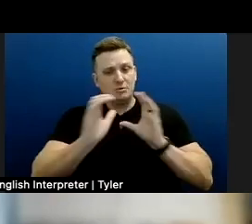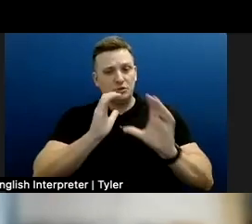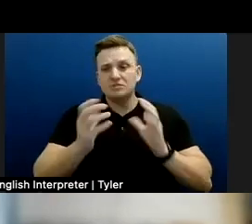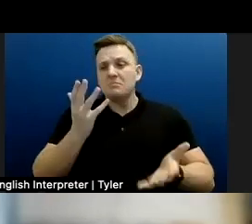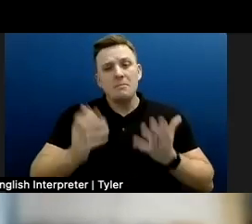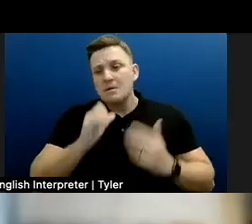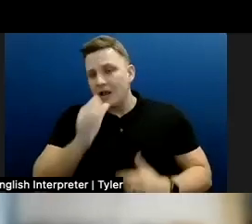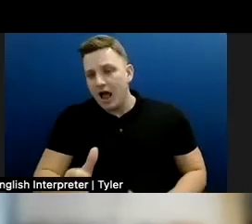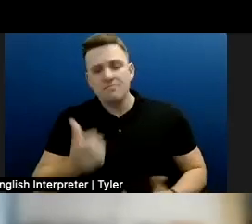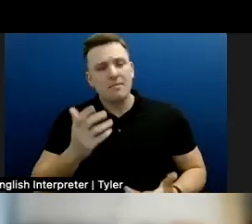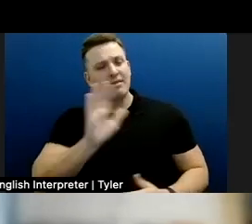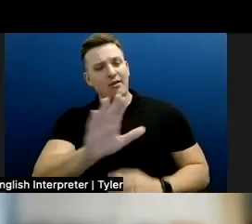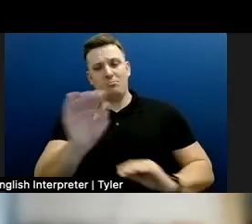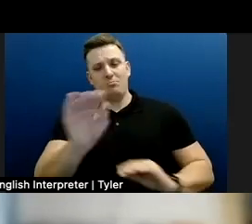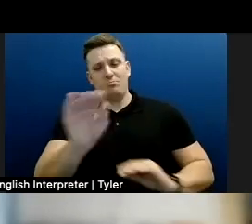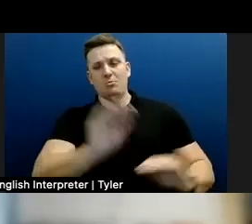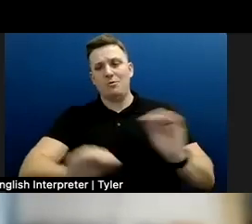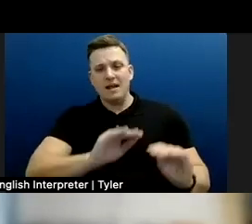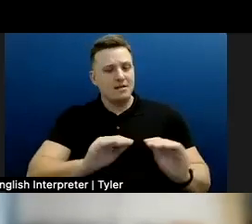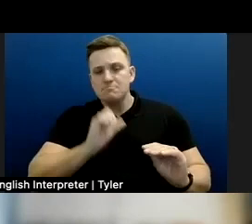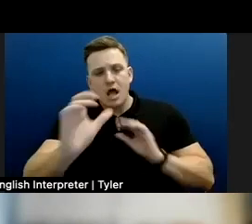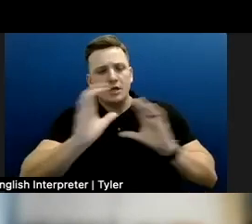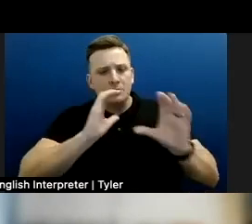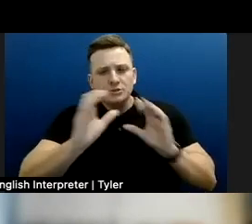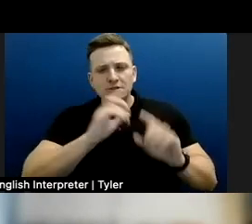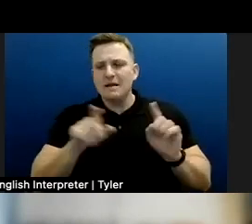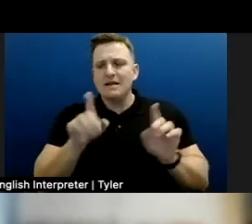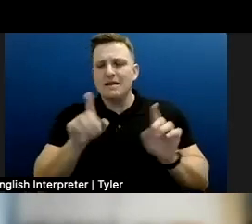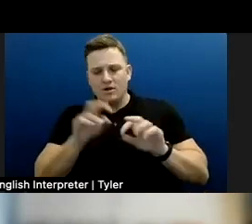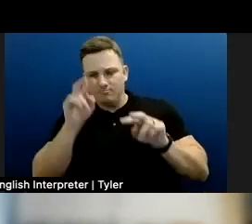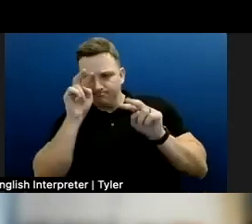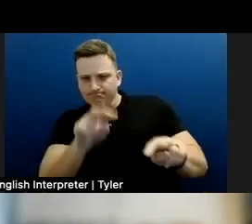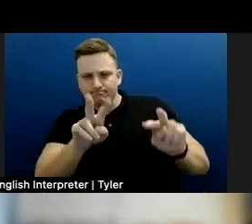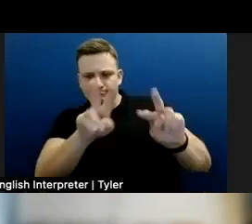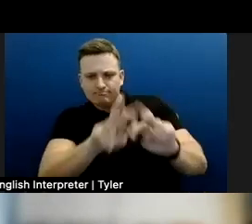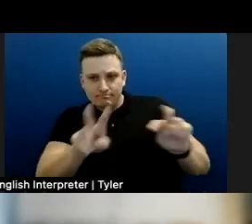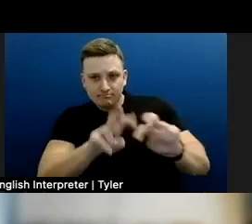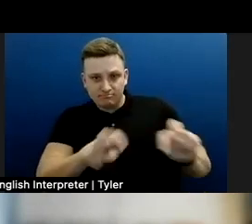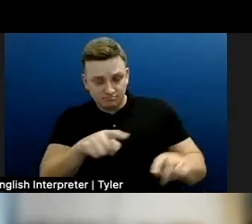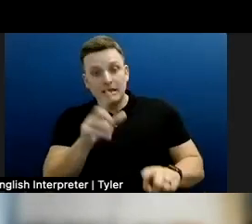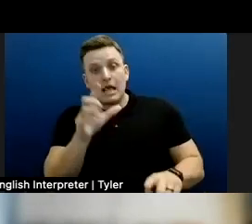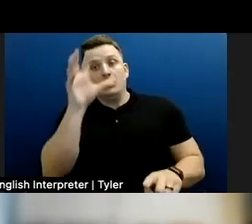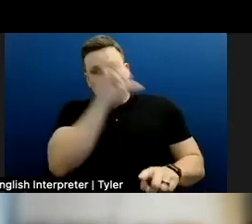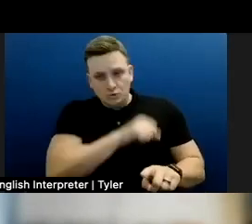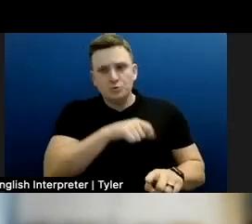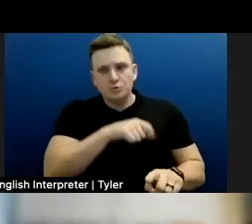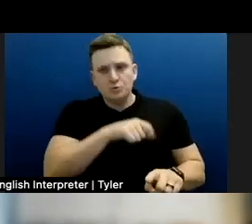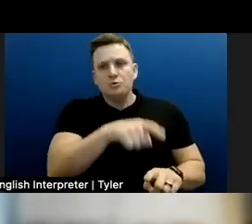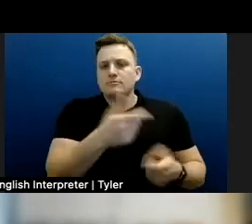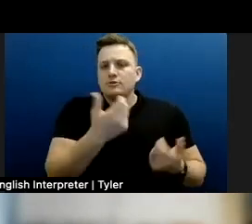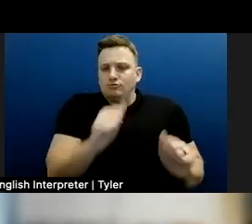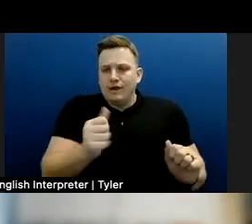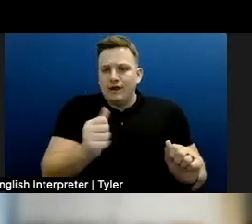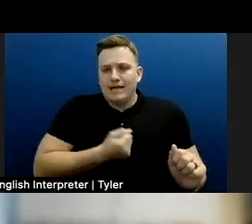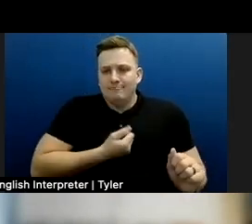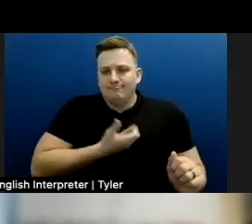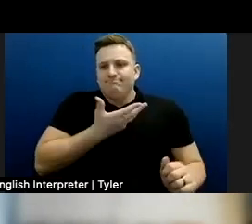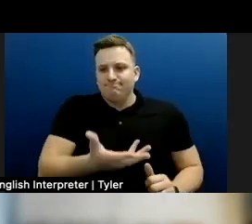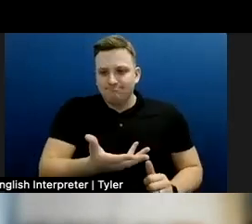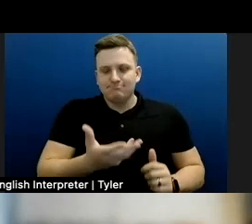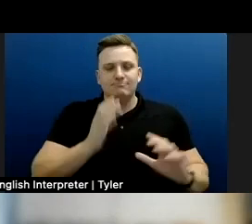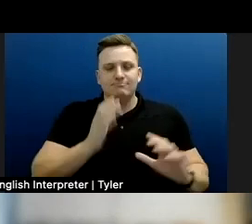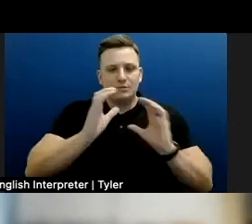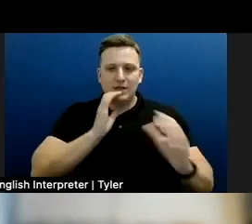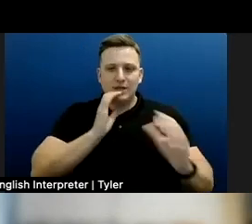way somebody was moving. But I think our starting point should be to presume that somebody is attempting to make a